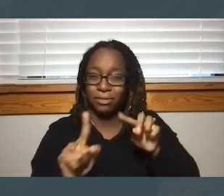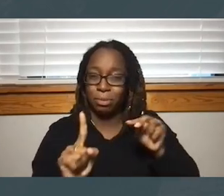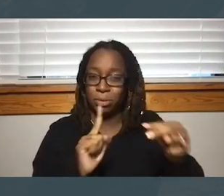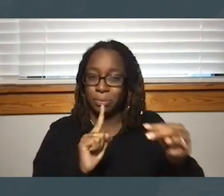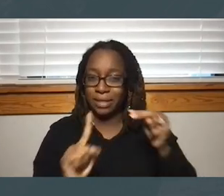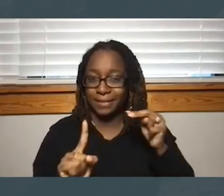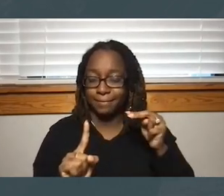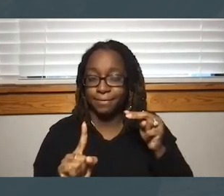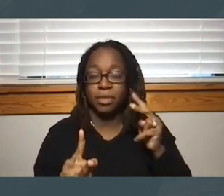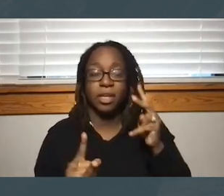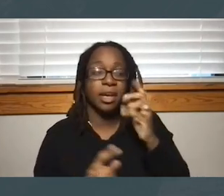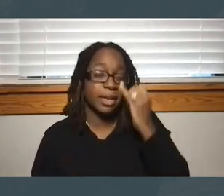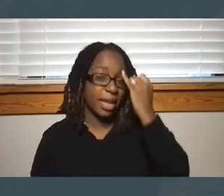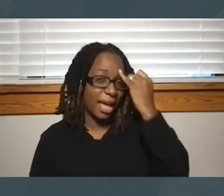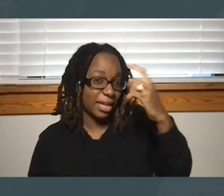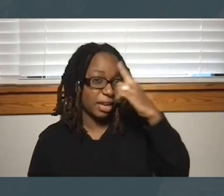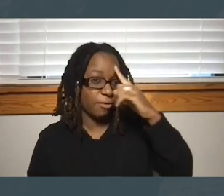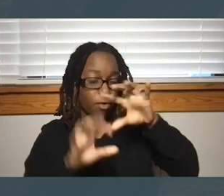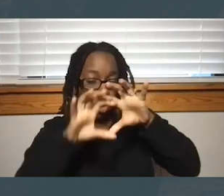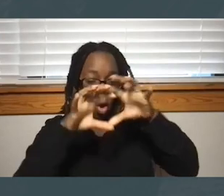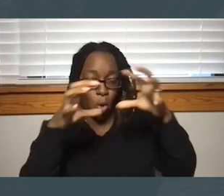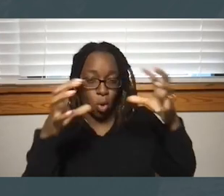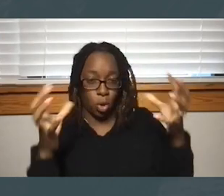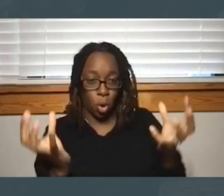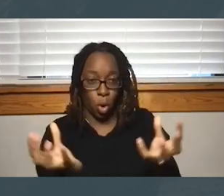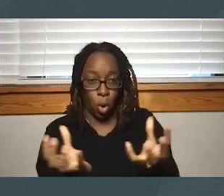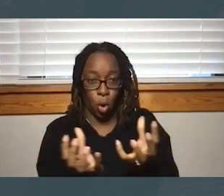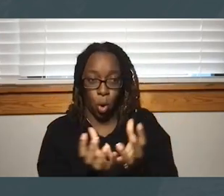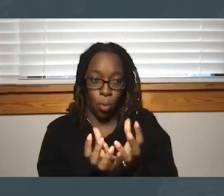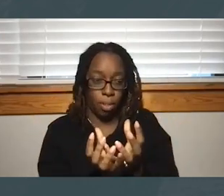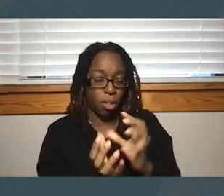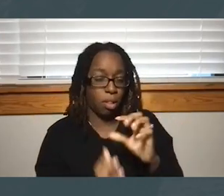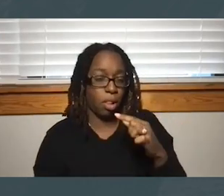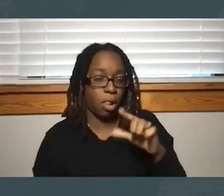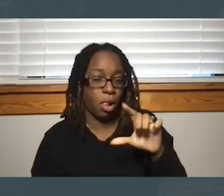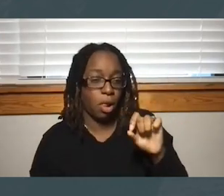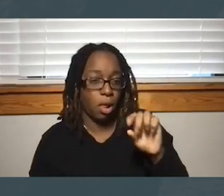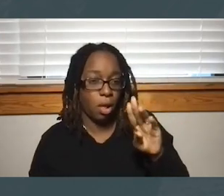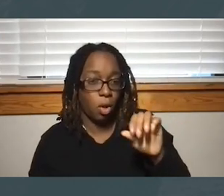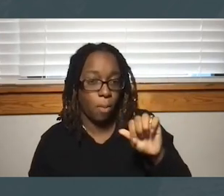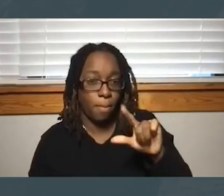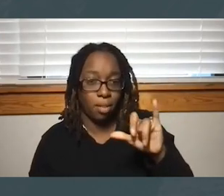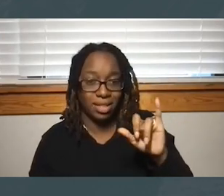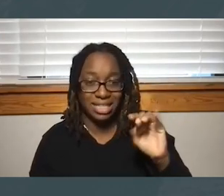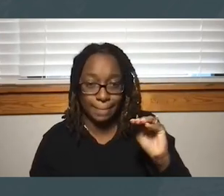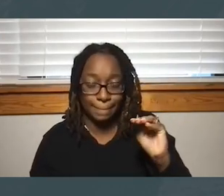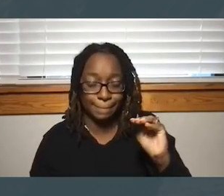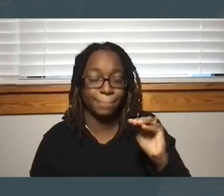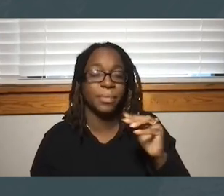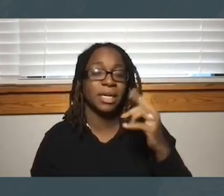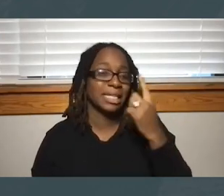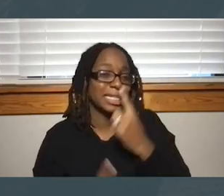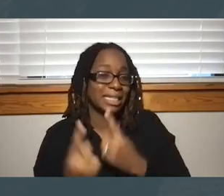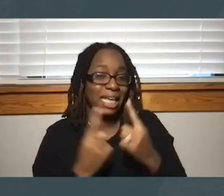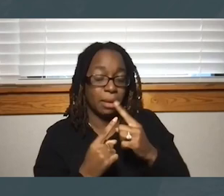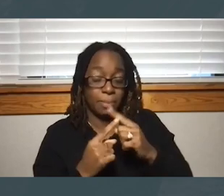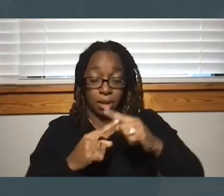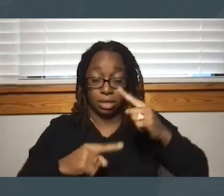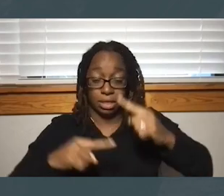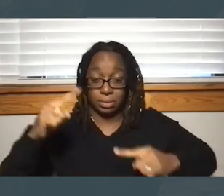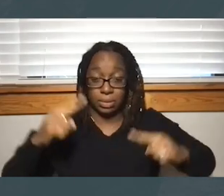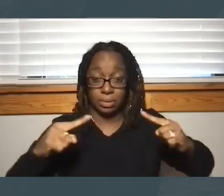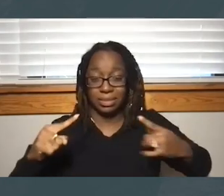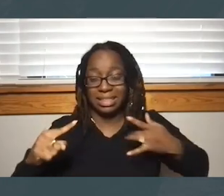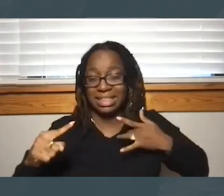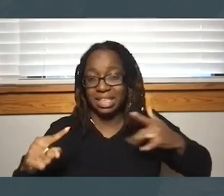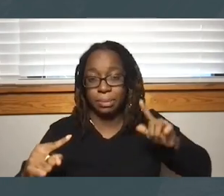globalism that Saidiya has just mentioned. It is like to think in terms of diaspora and to use diaspora as a tool of